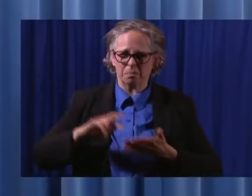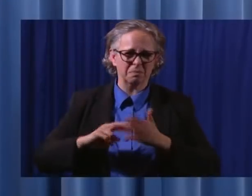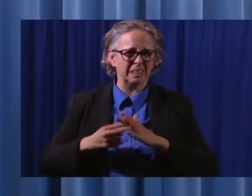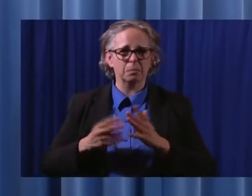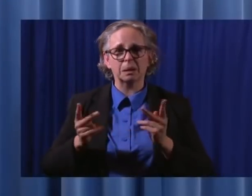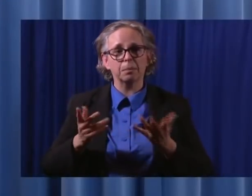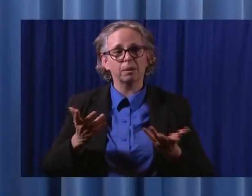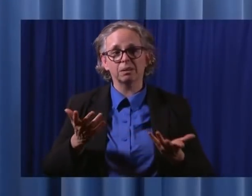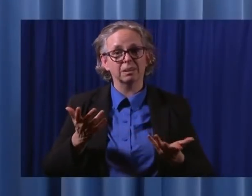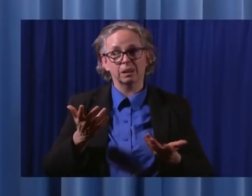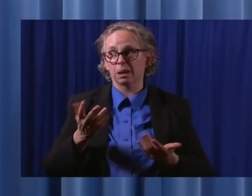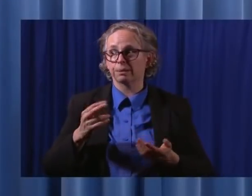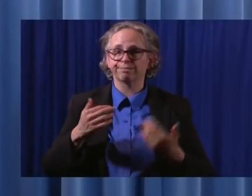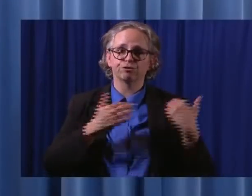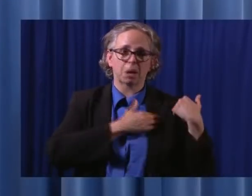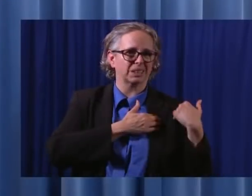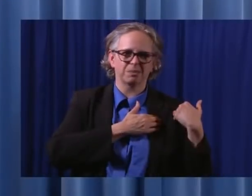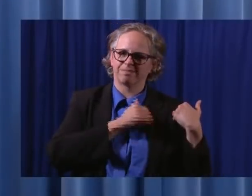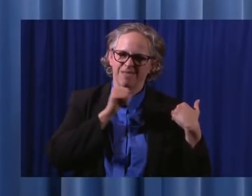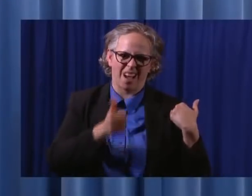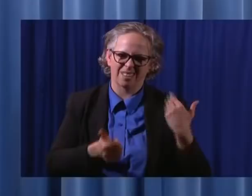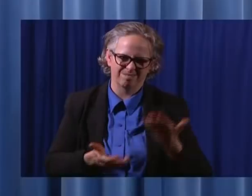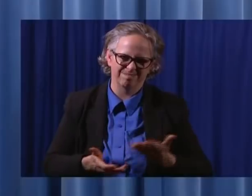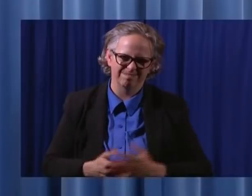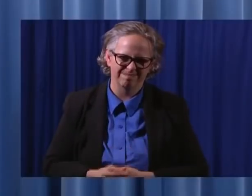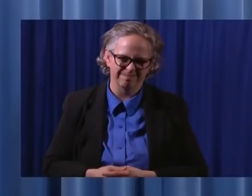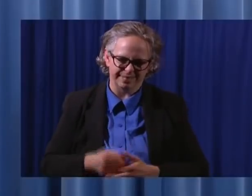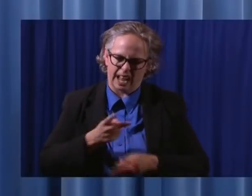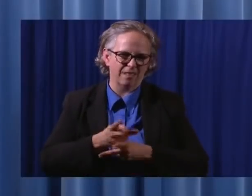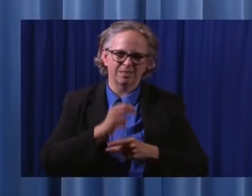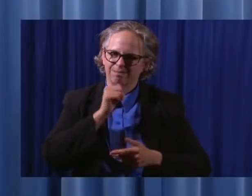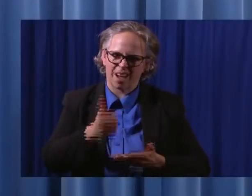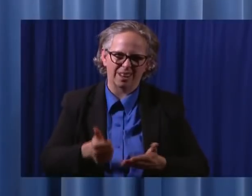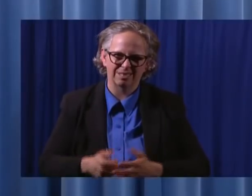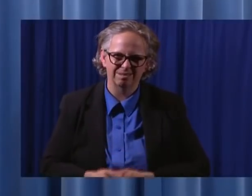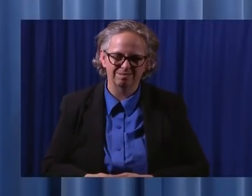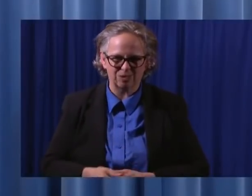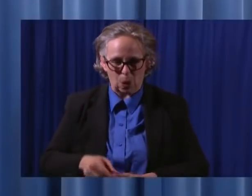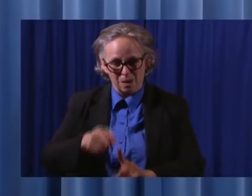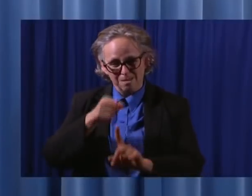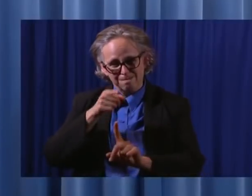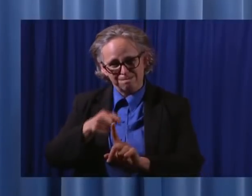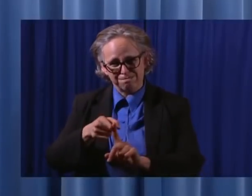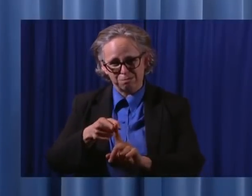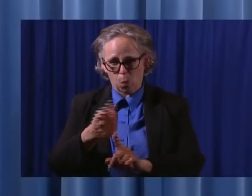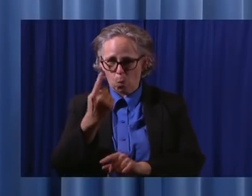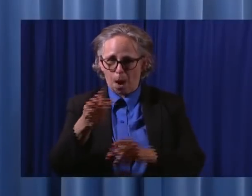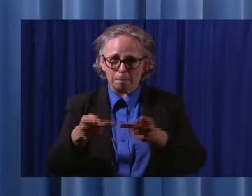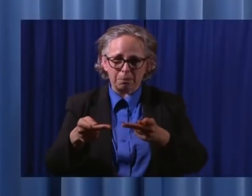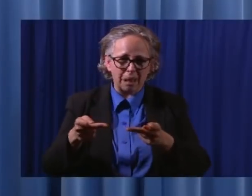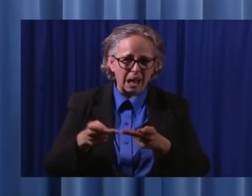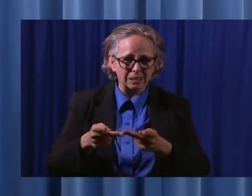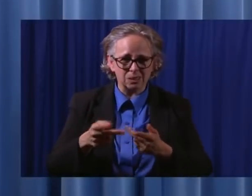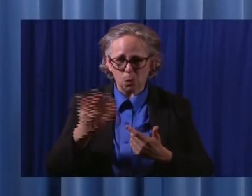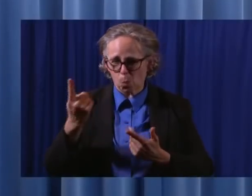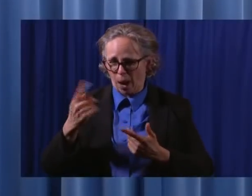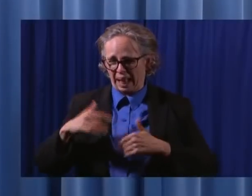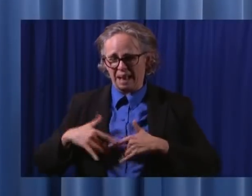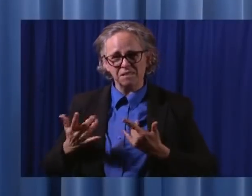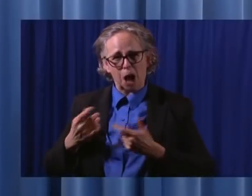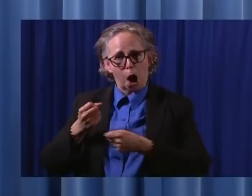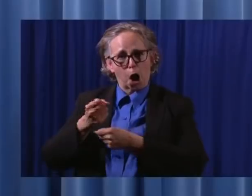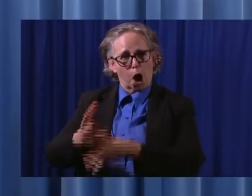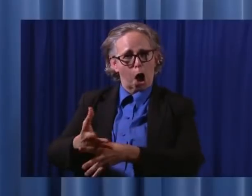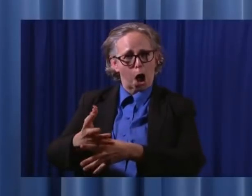continues. So, but I don't know that there is any one answer. The impression I get from talking